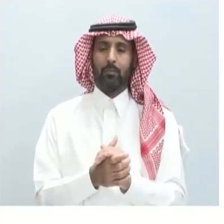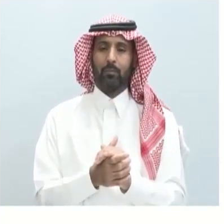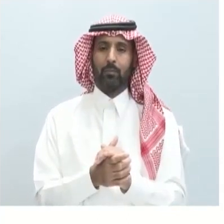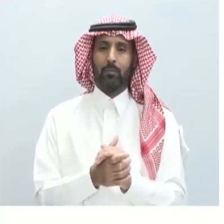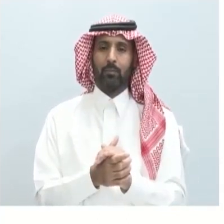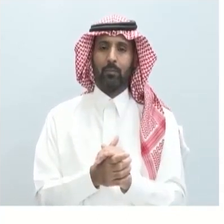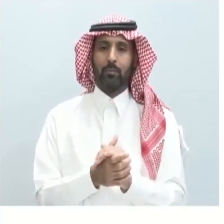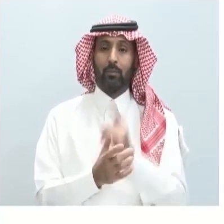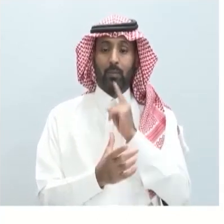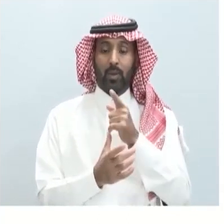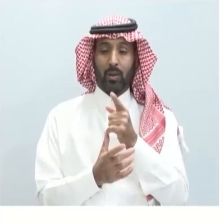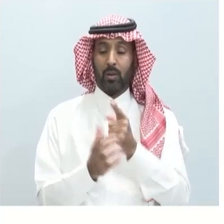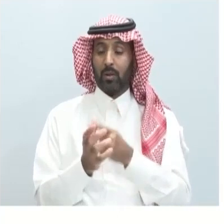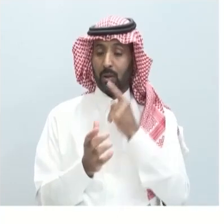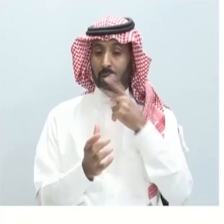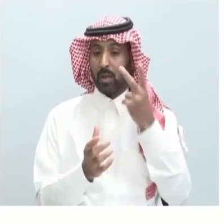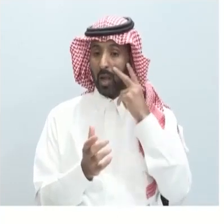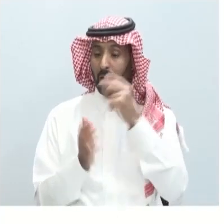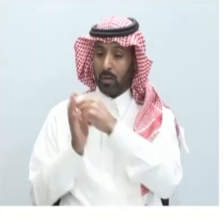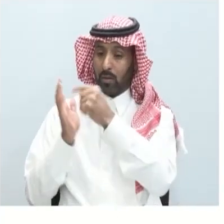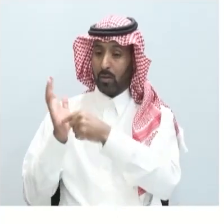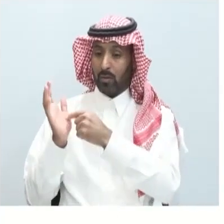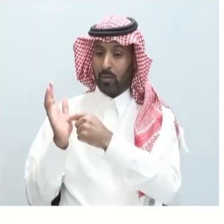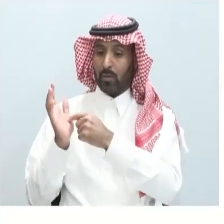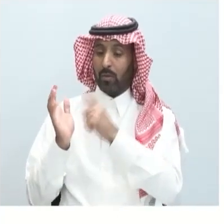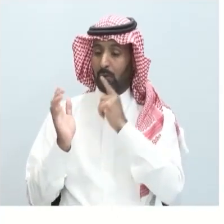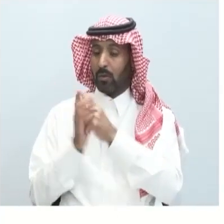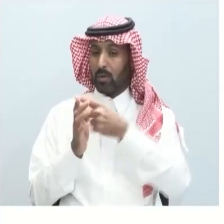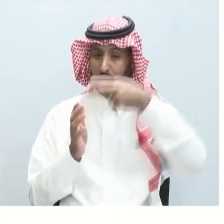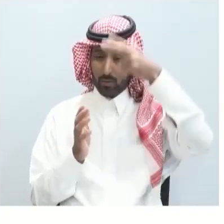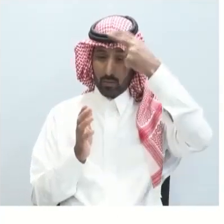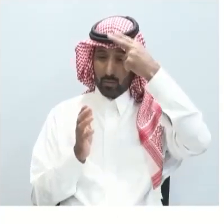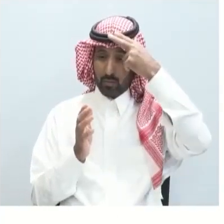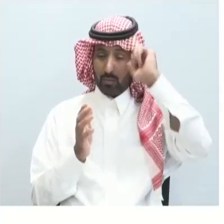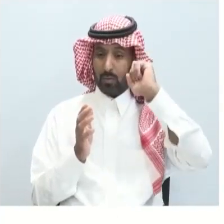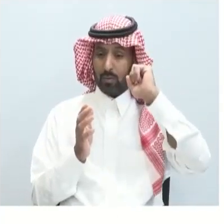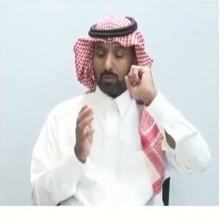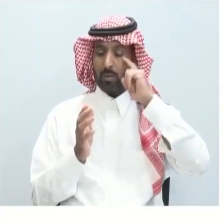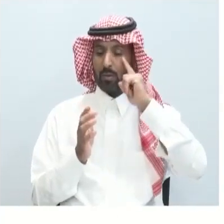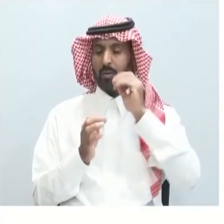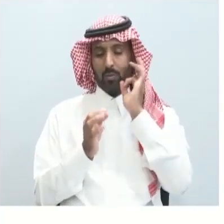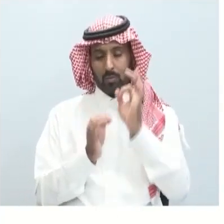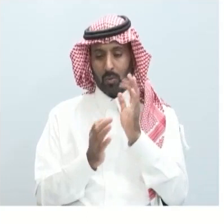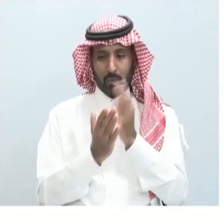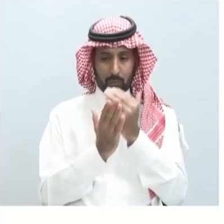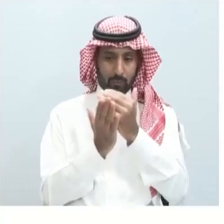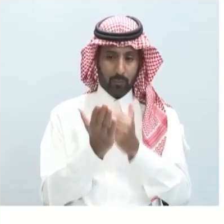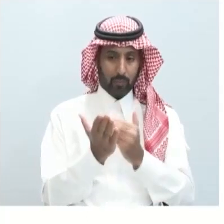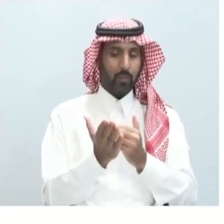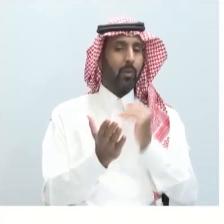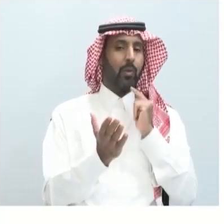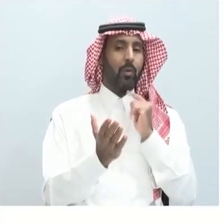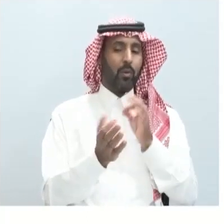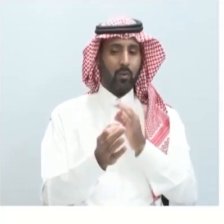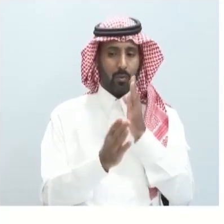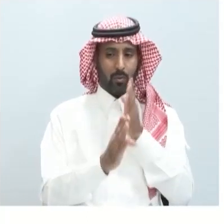So, as it says here in the second paragraph, you can see that the kingdom has a strategic position in where